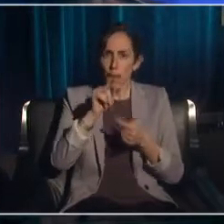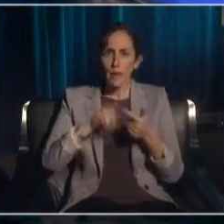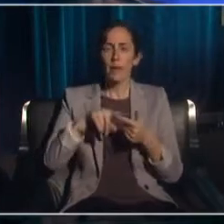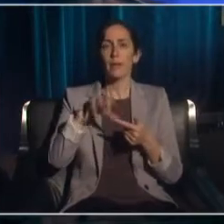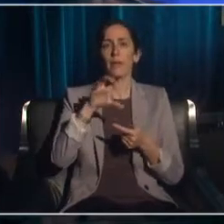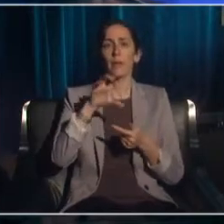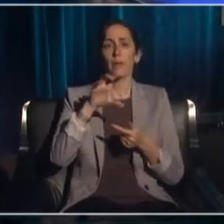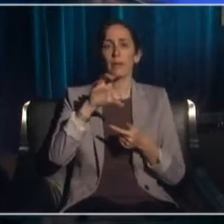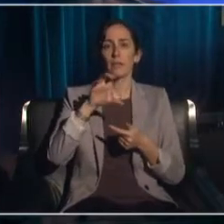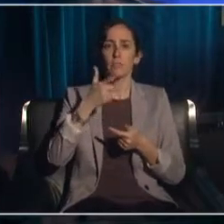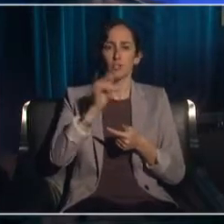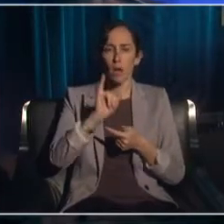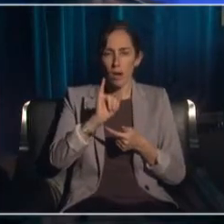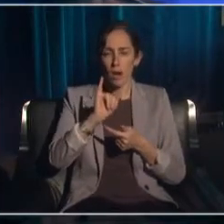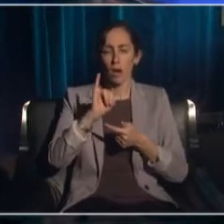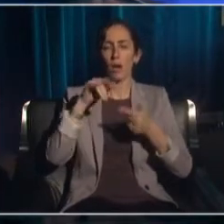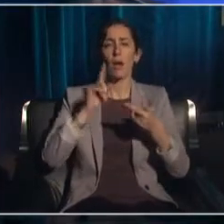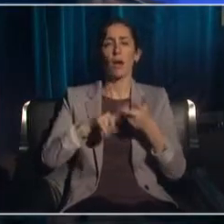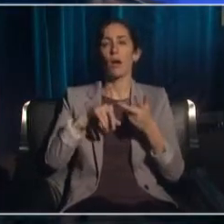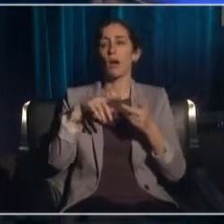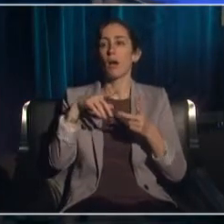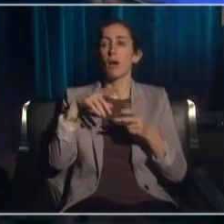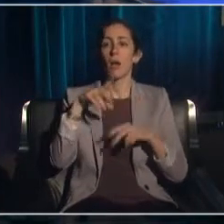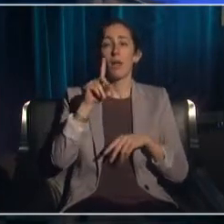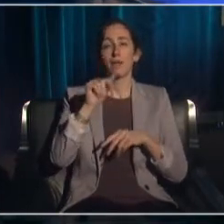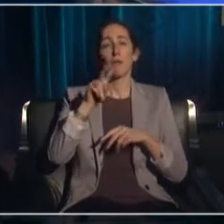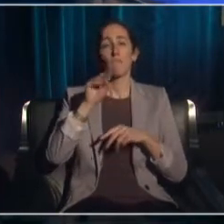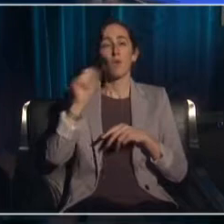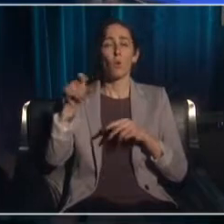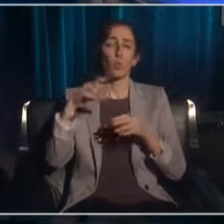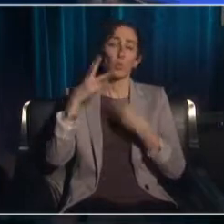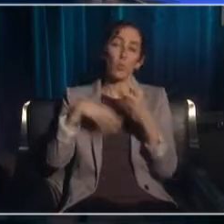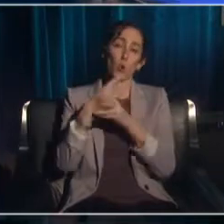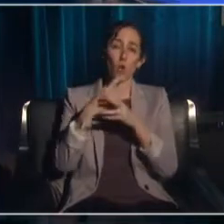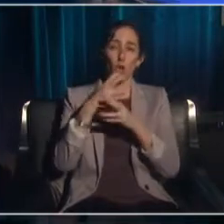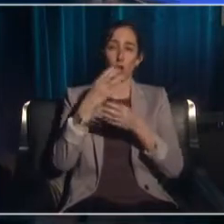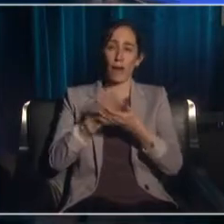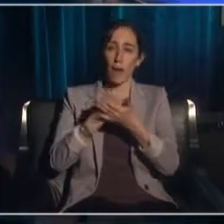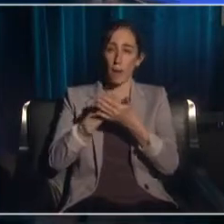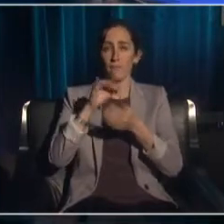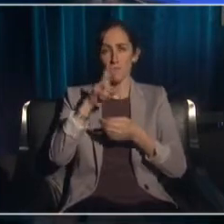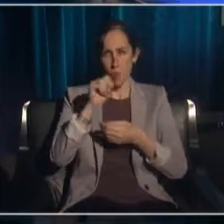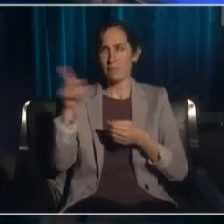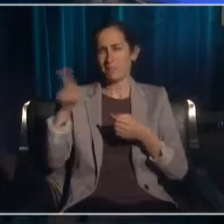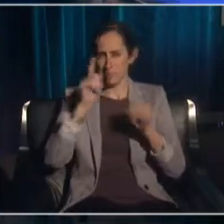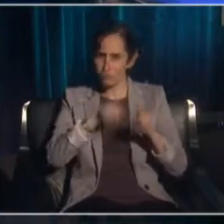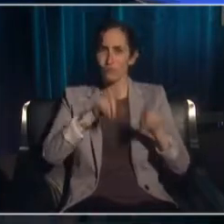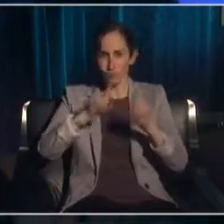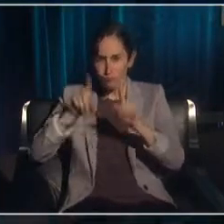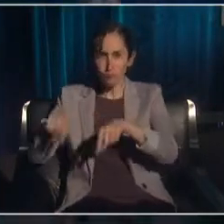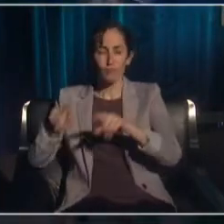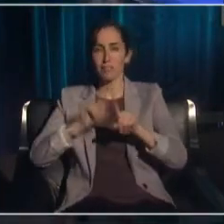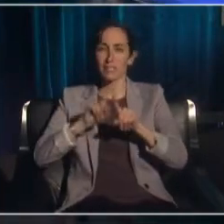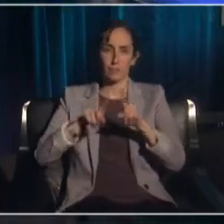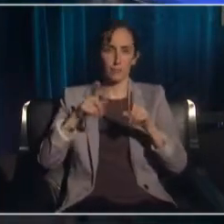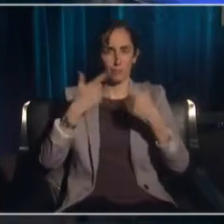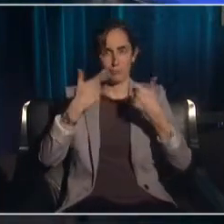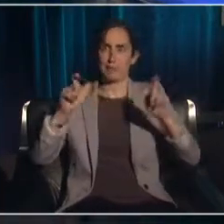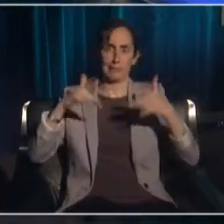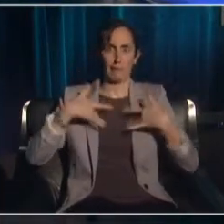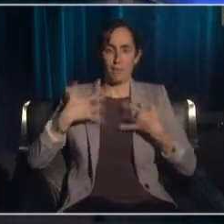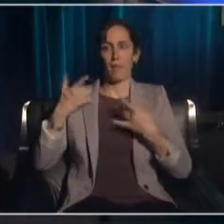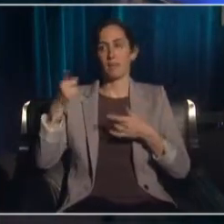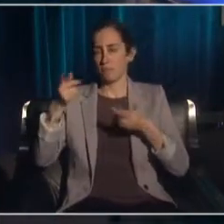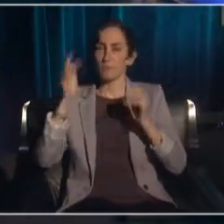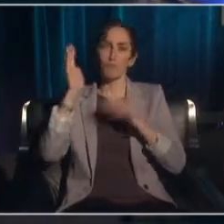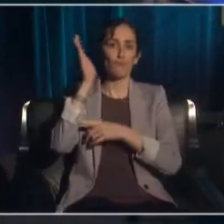in Davos every year, the World Economic Forum. So please welcome Simon Moss, the co-founder of Global Citizen, who can teach us all about ways